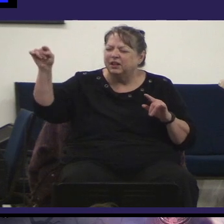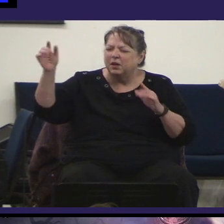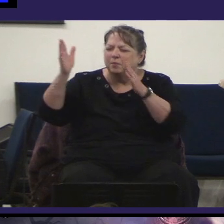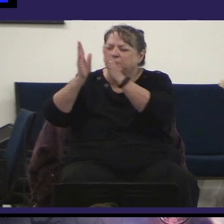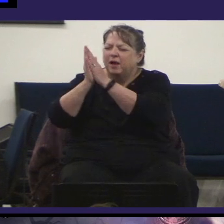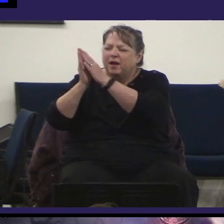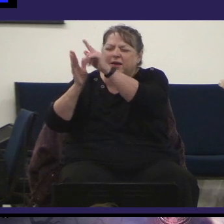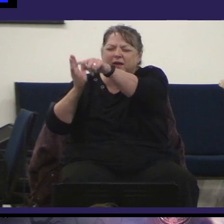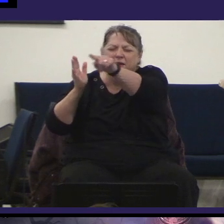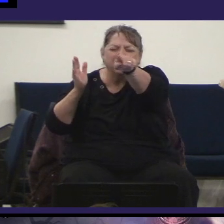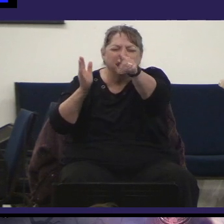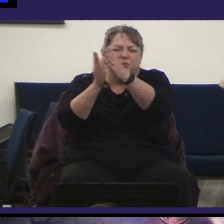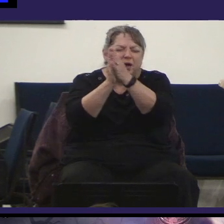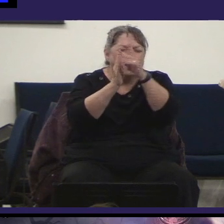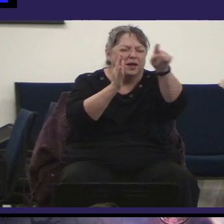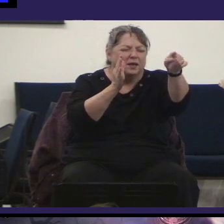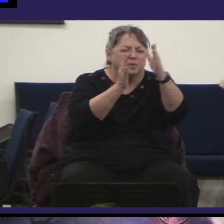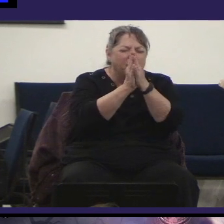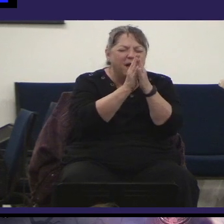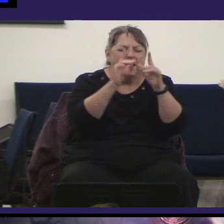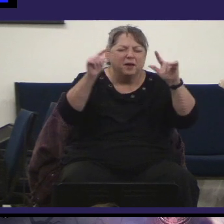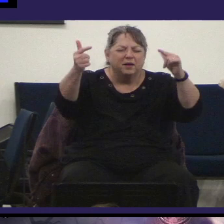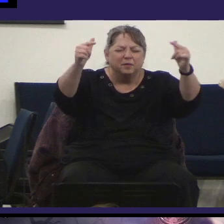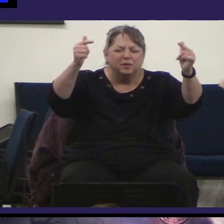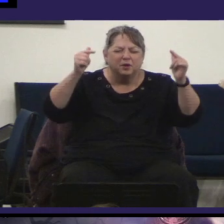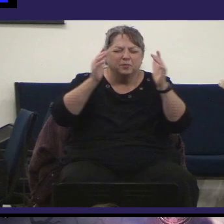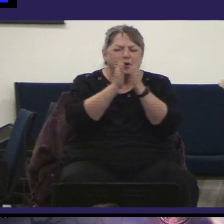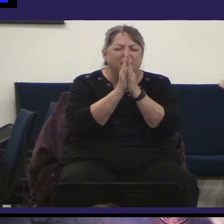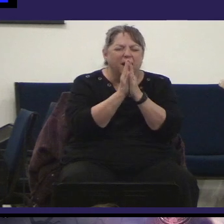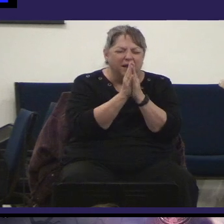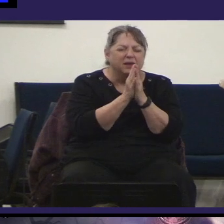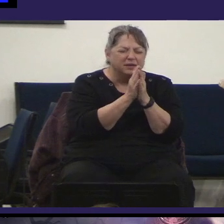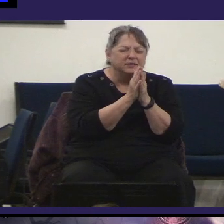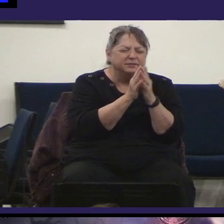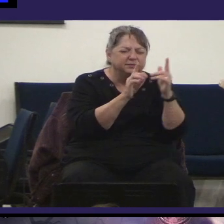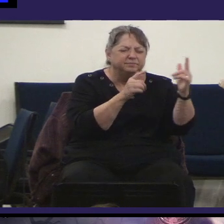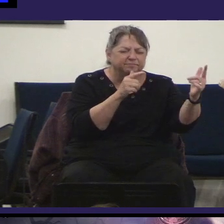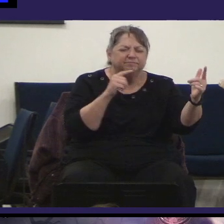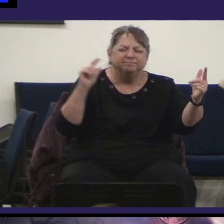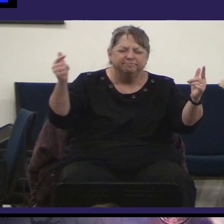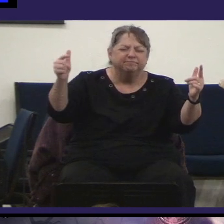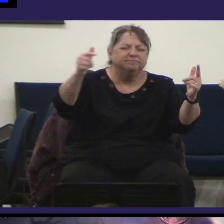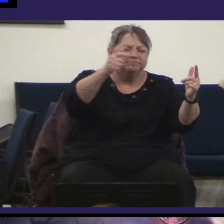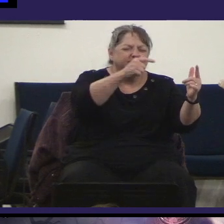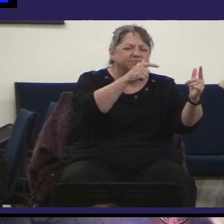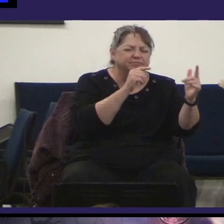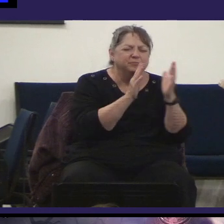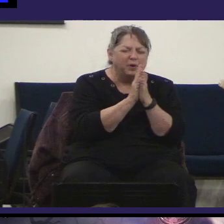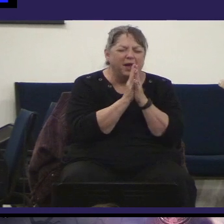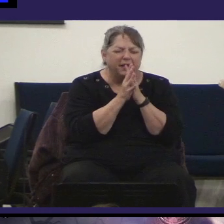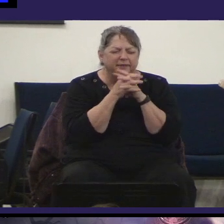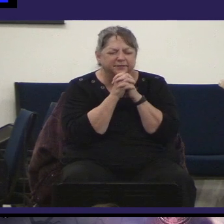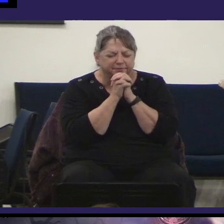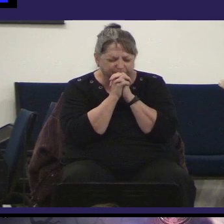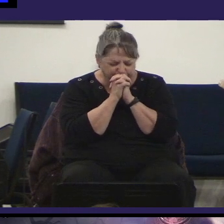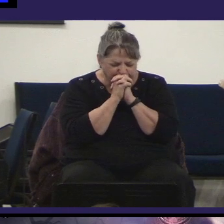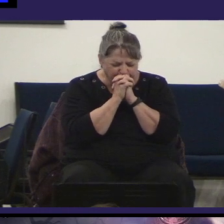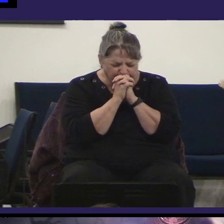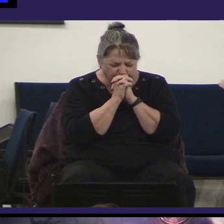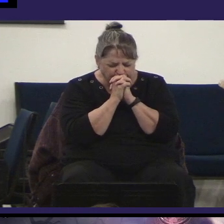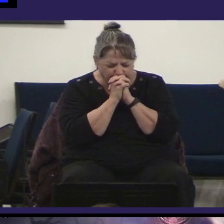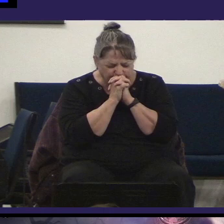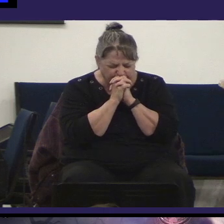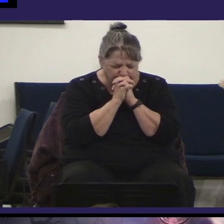Thank you, Jesus, for your grace, Lord. For your faithfulness, Lord. For